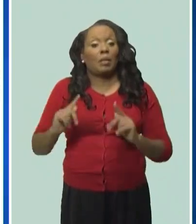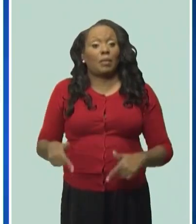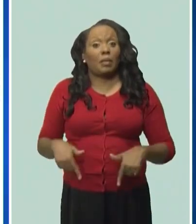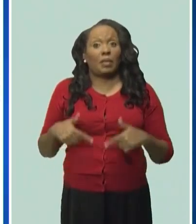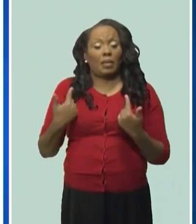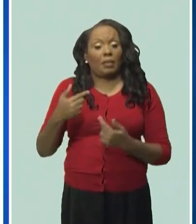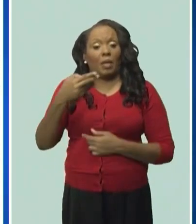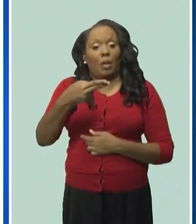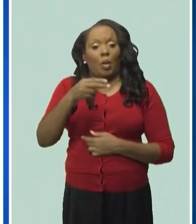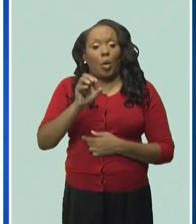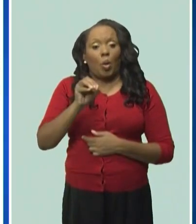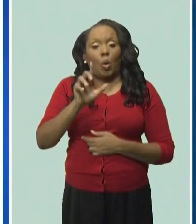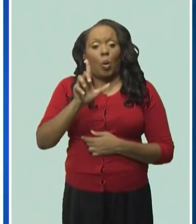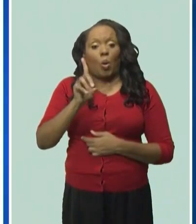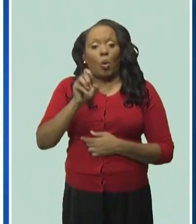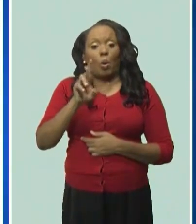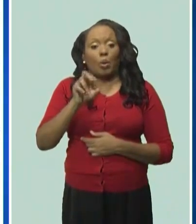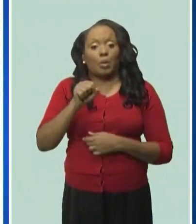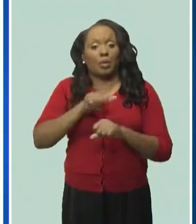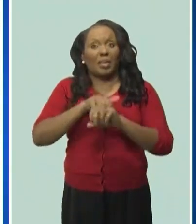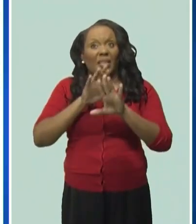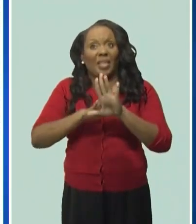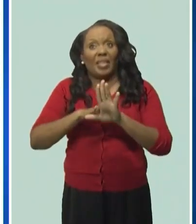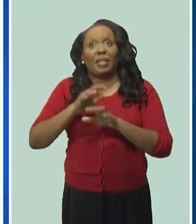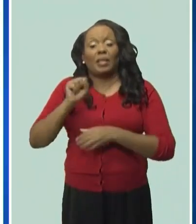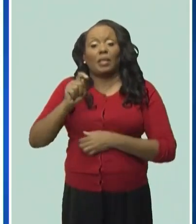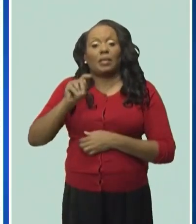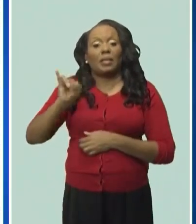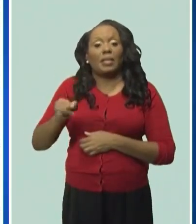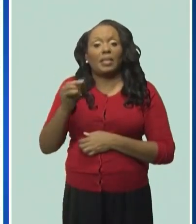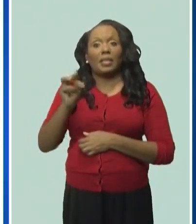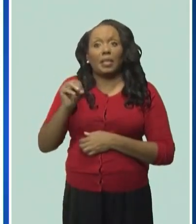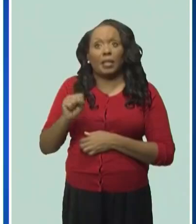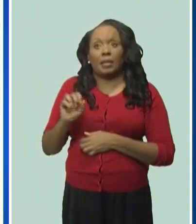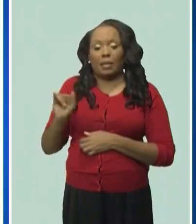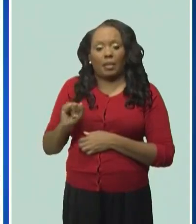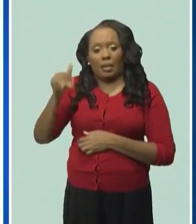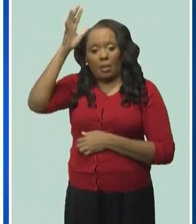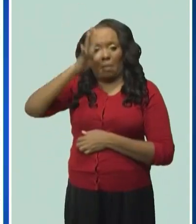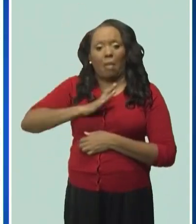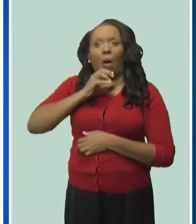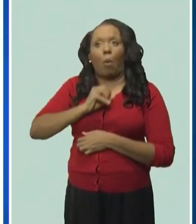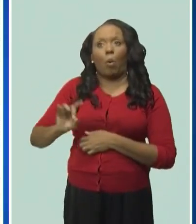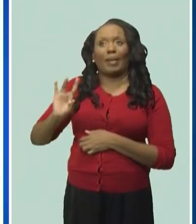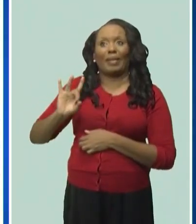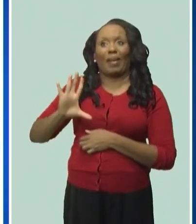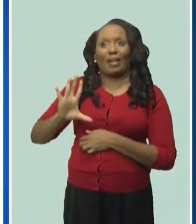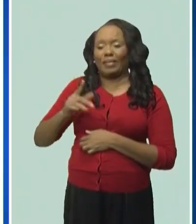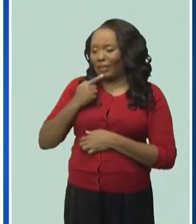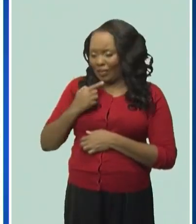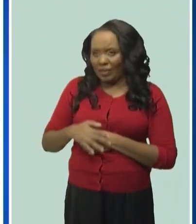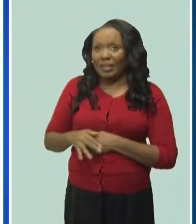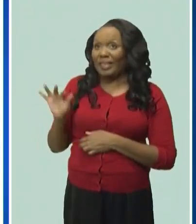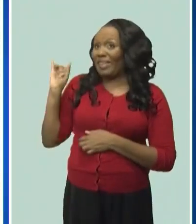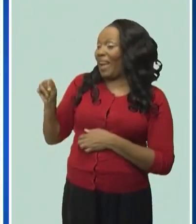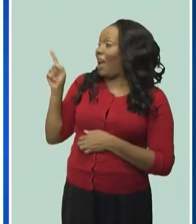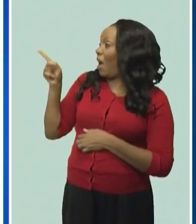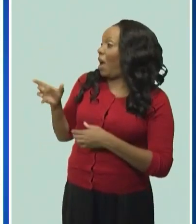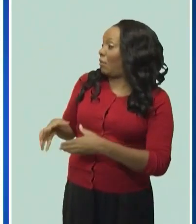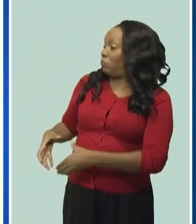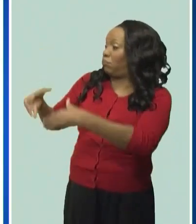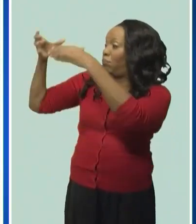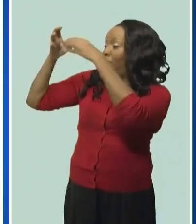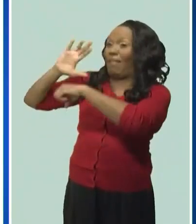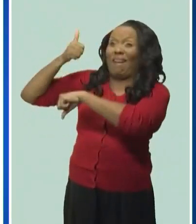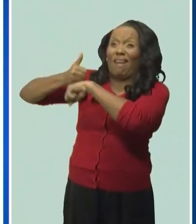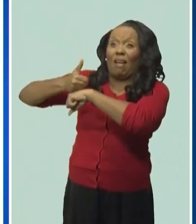Road, Holders Hill, St. James, including this 85-year-old gentleman, are making it clear that this cell tower erected